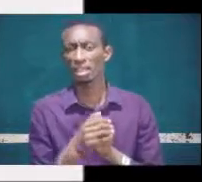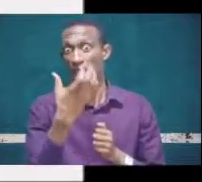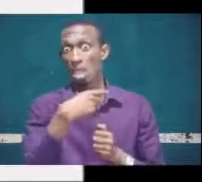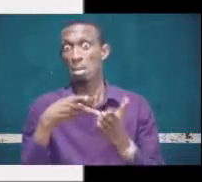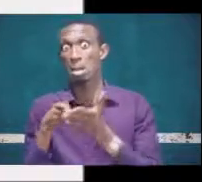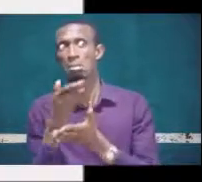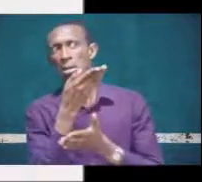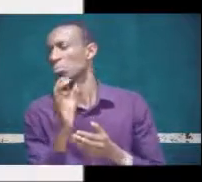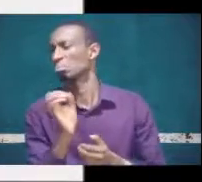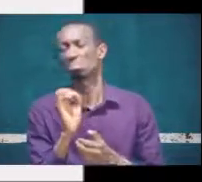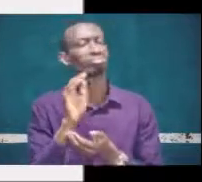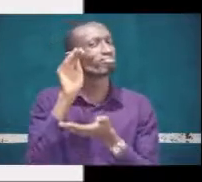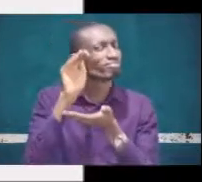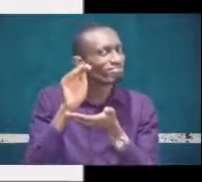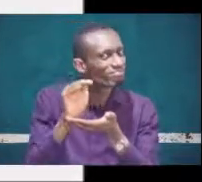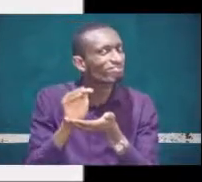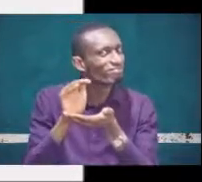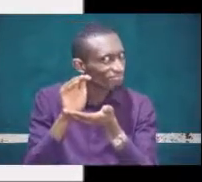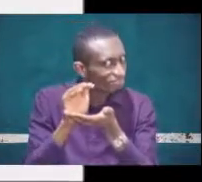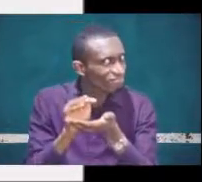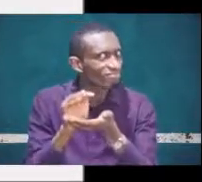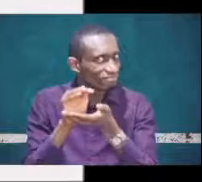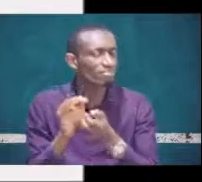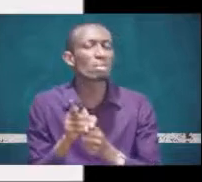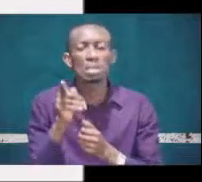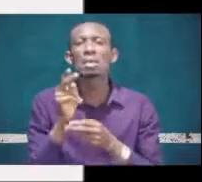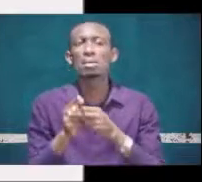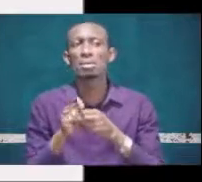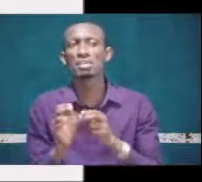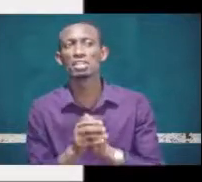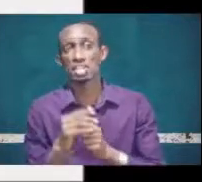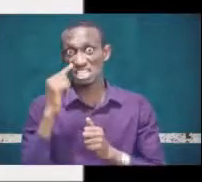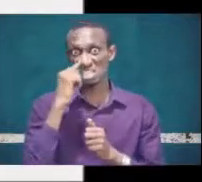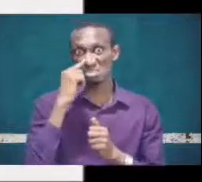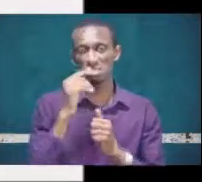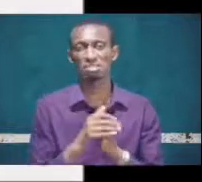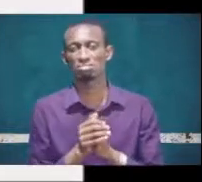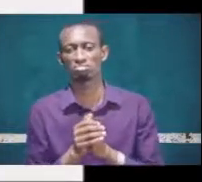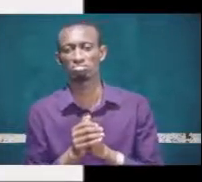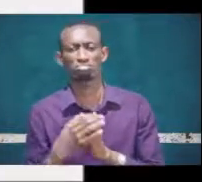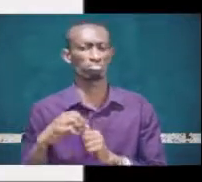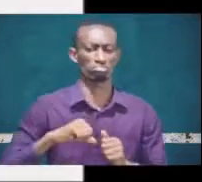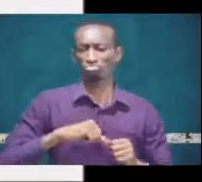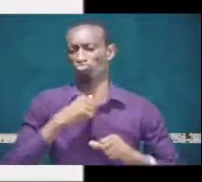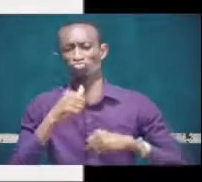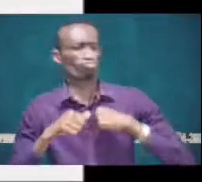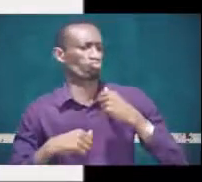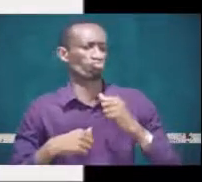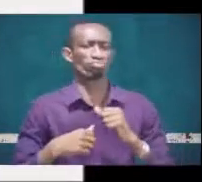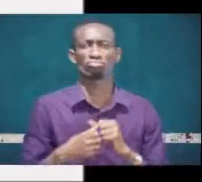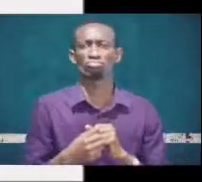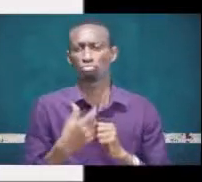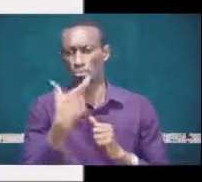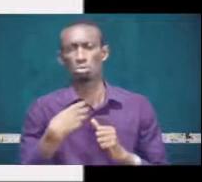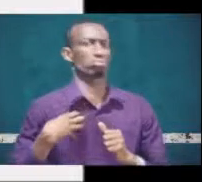quantity demand. They will just leave them. So those are goods of ostentation. They behave abnormally. Their demand behaves abnormally.